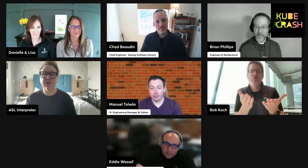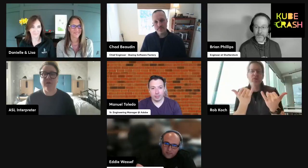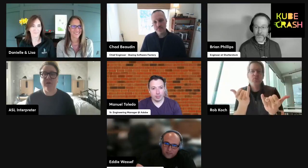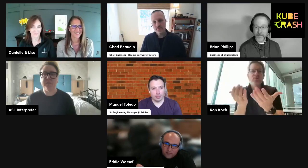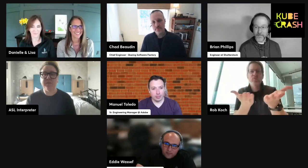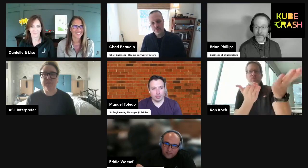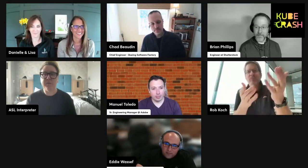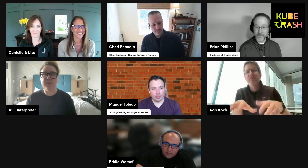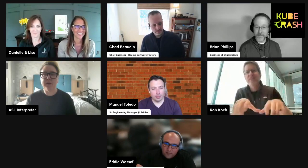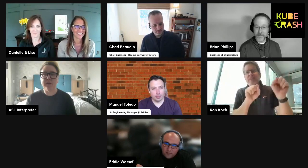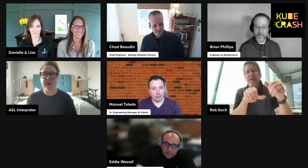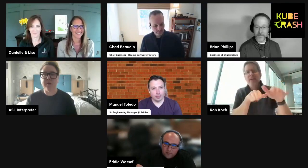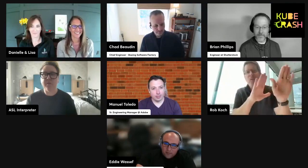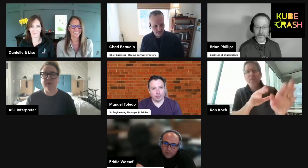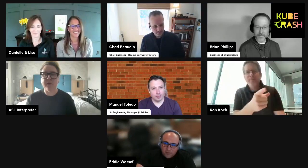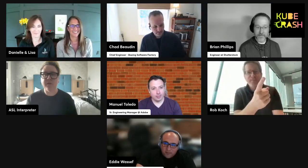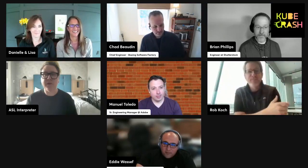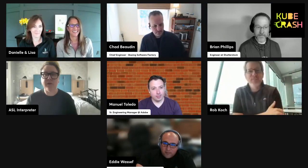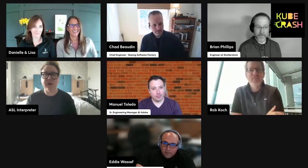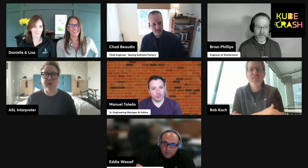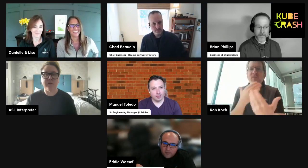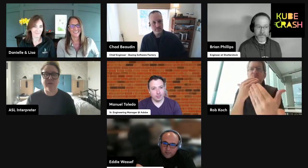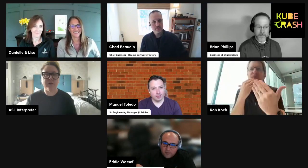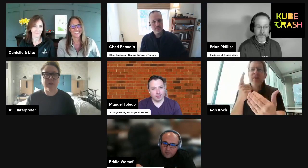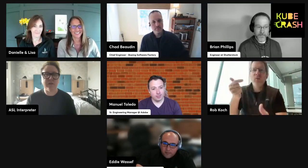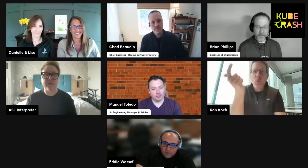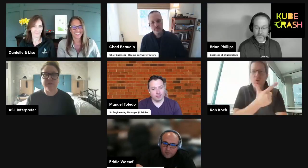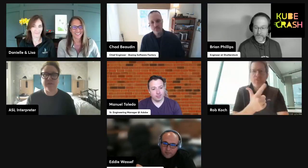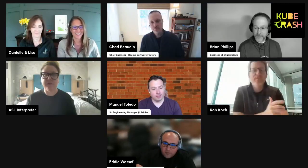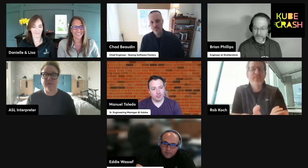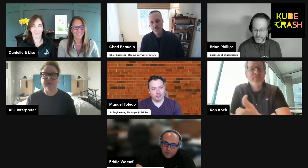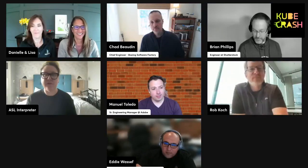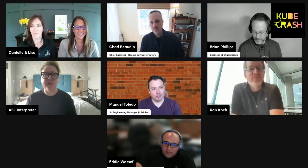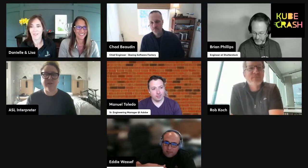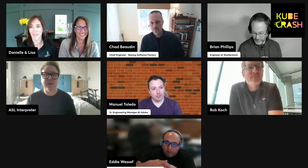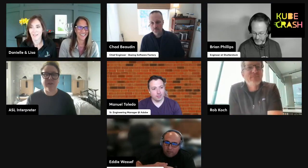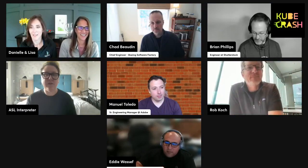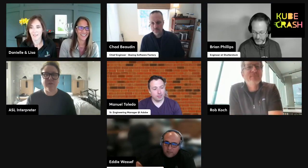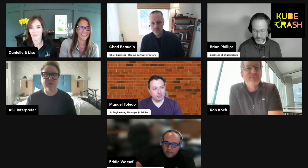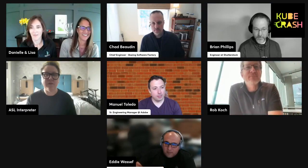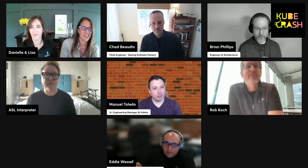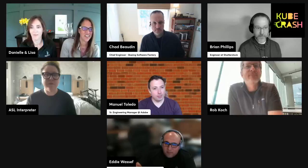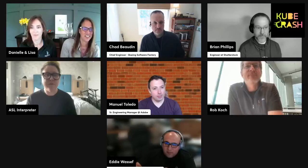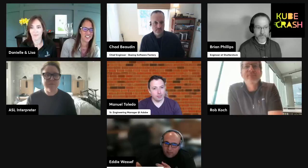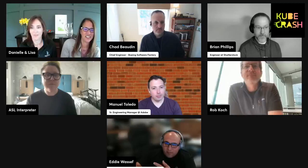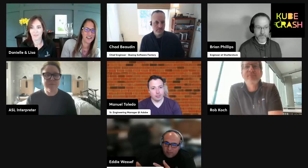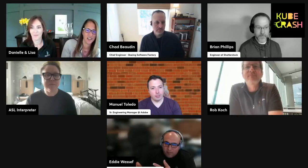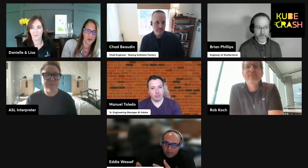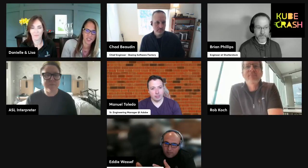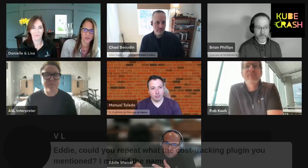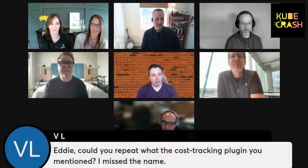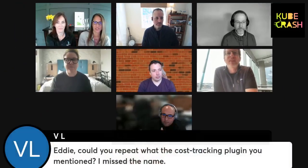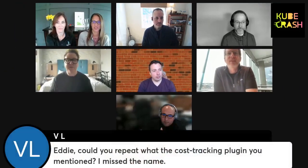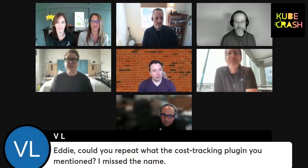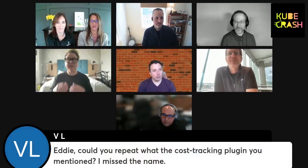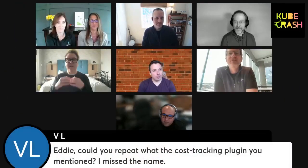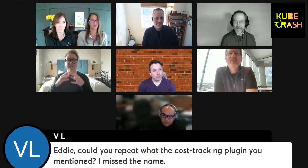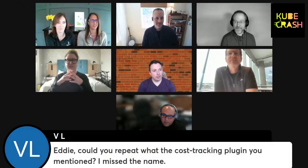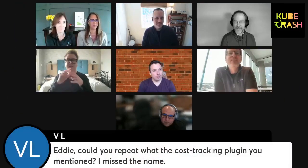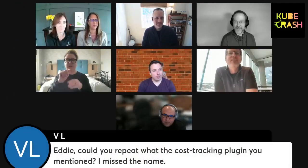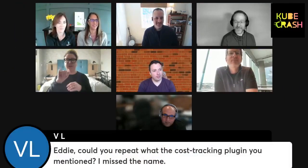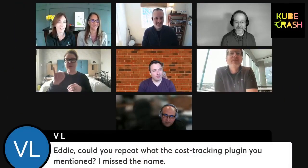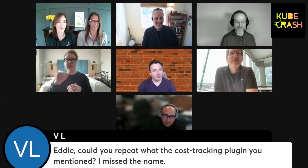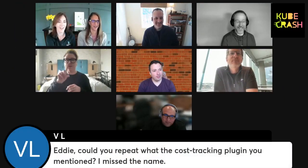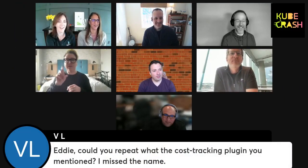audience, so maybe we can bring them here now and start answering some of those. Thank you. The Gen AI question was our cue